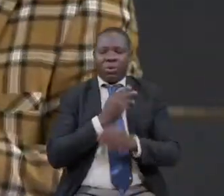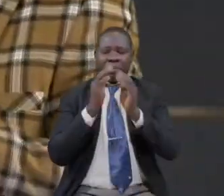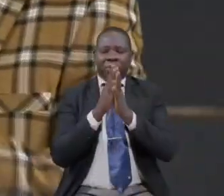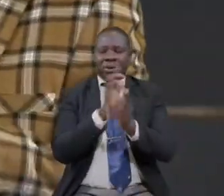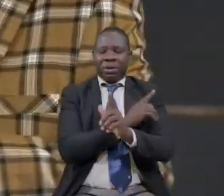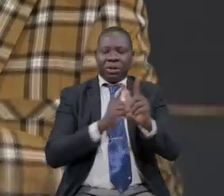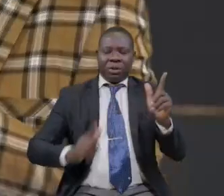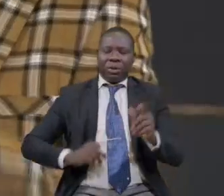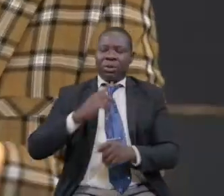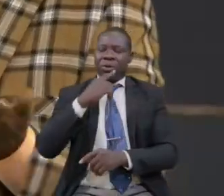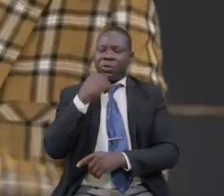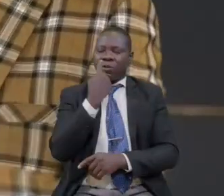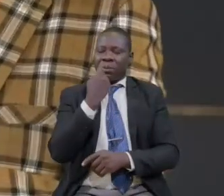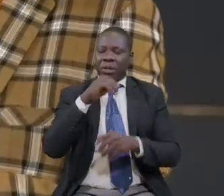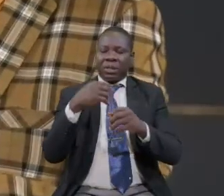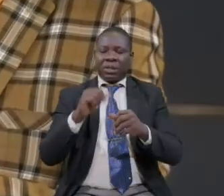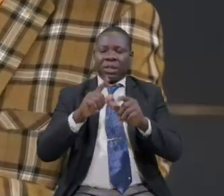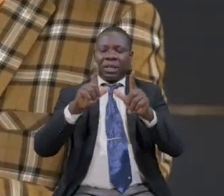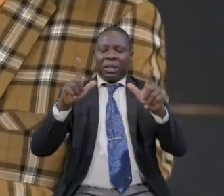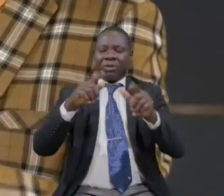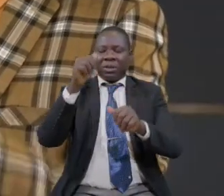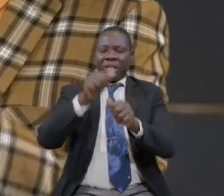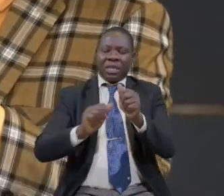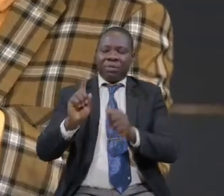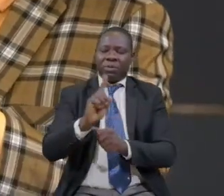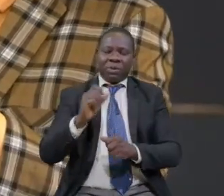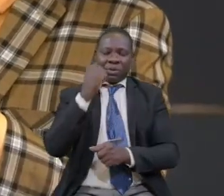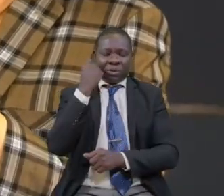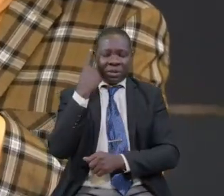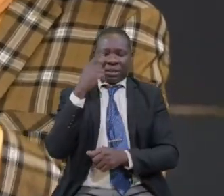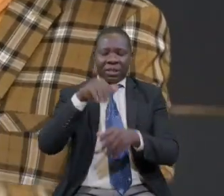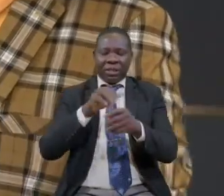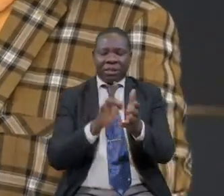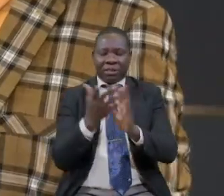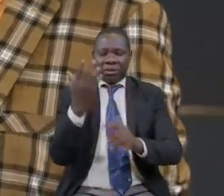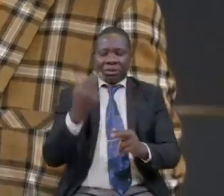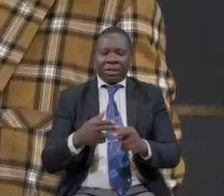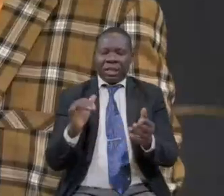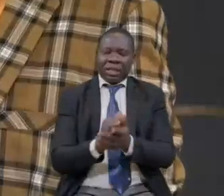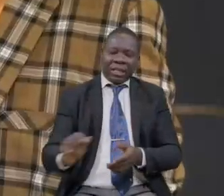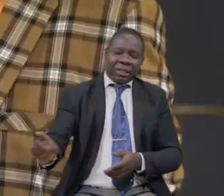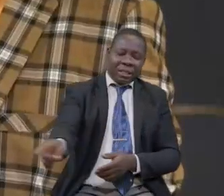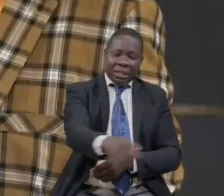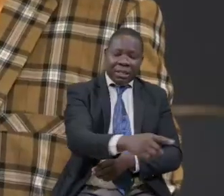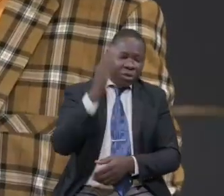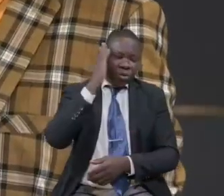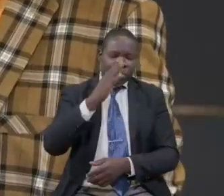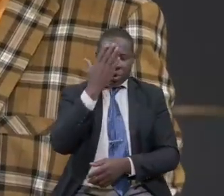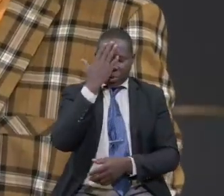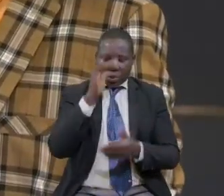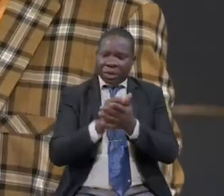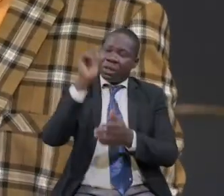the language everyone understands, that they will know that you are the